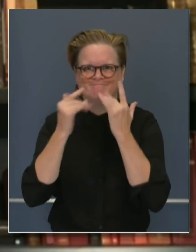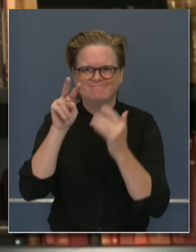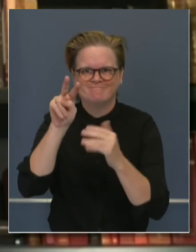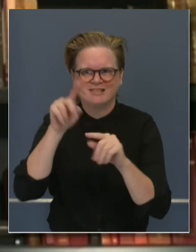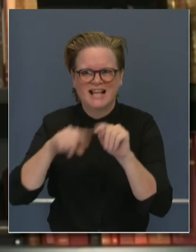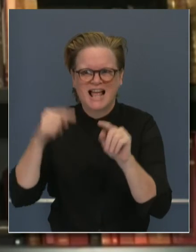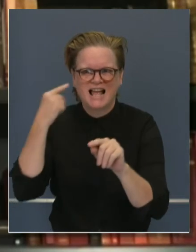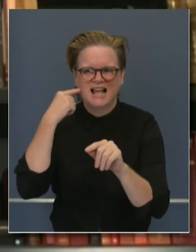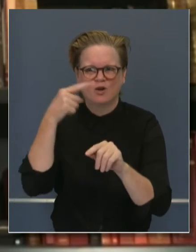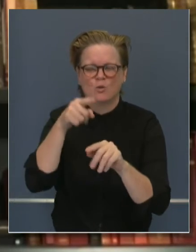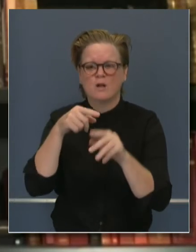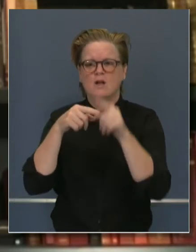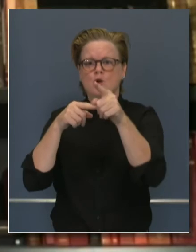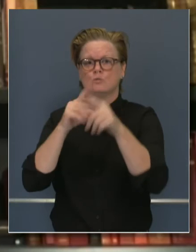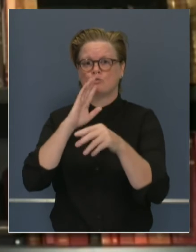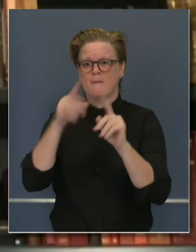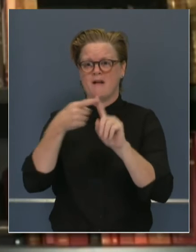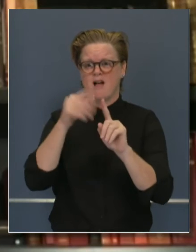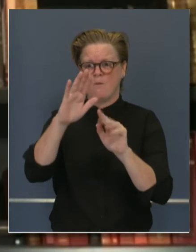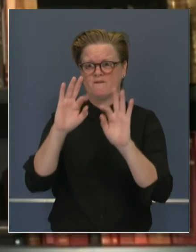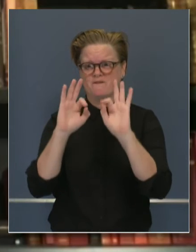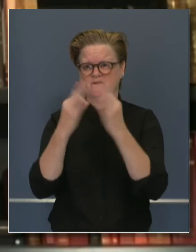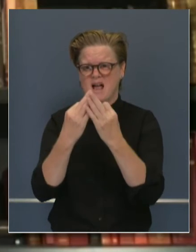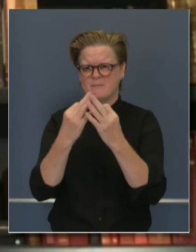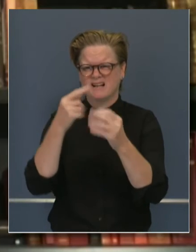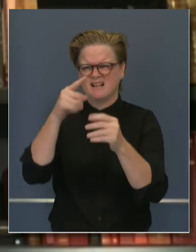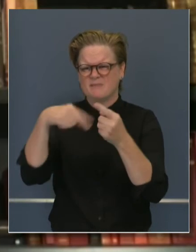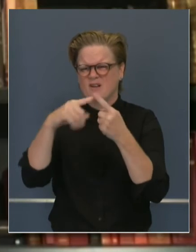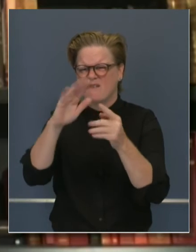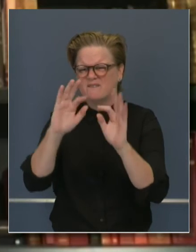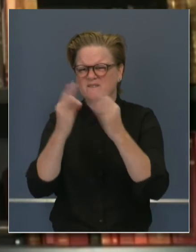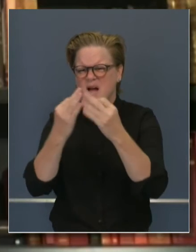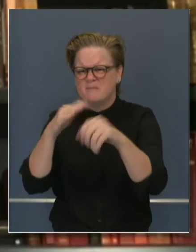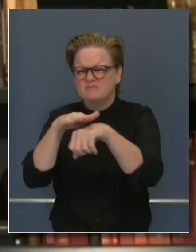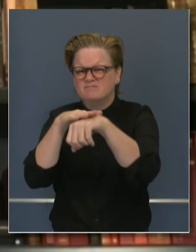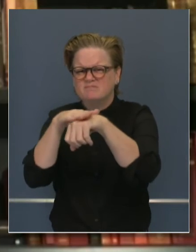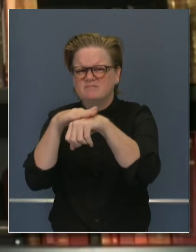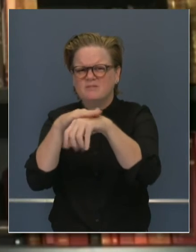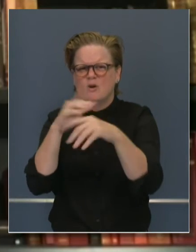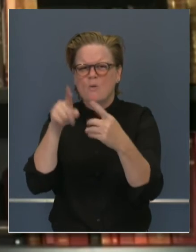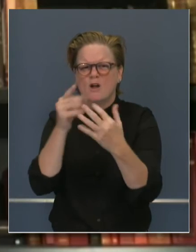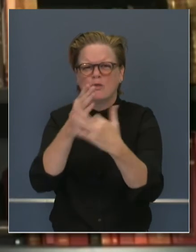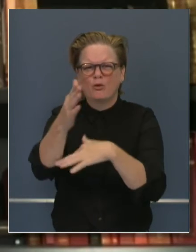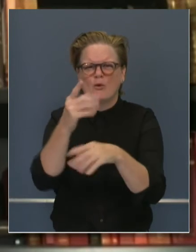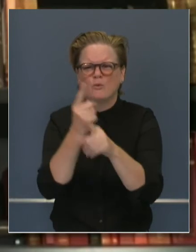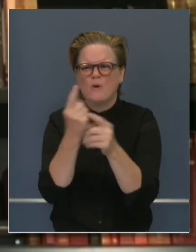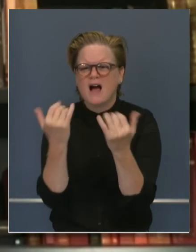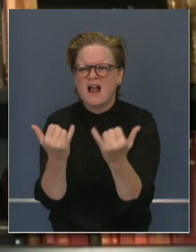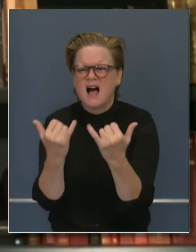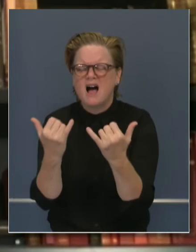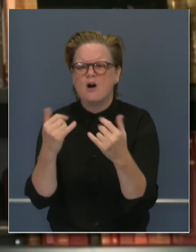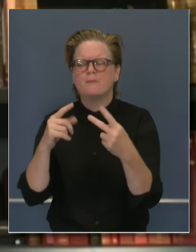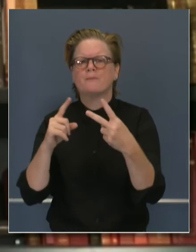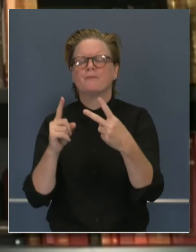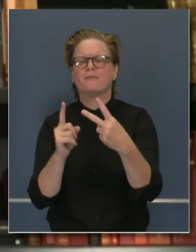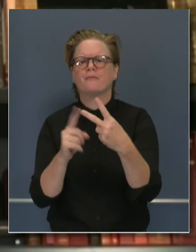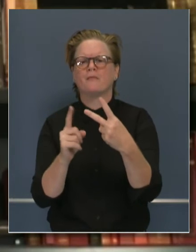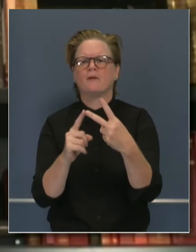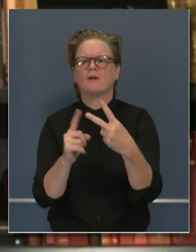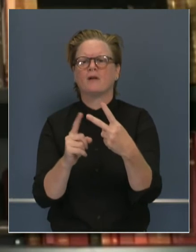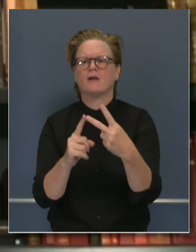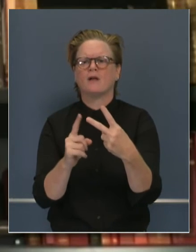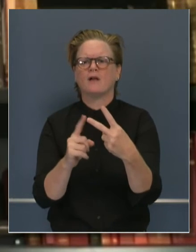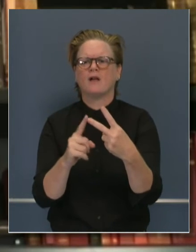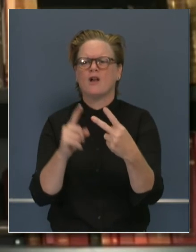with your family, can you talk about that? And here's what I'd like to have you focus on, if you could. You could tell us what your family knew and when they knew